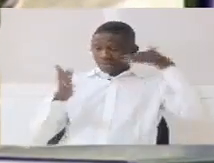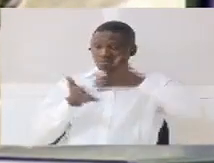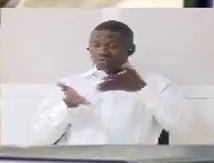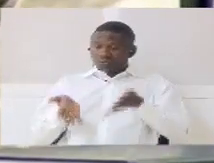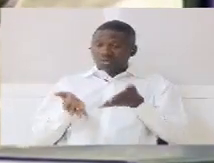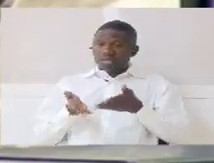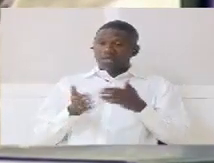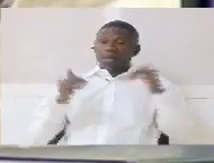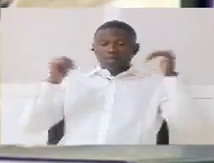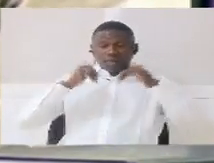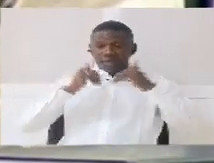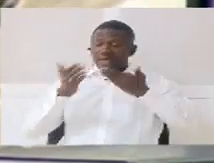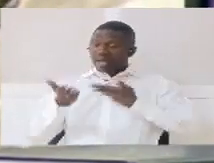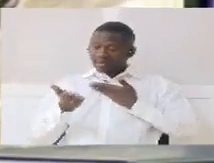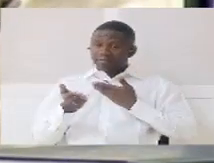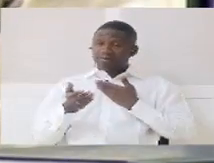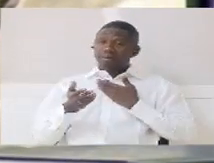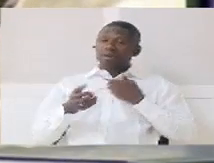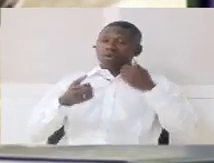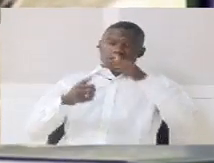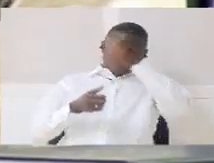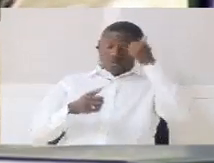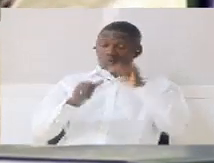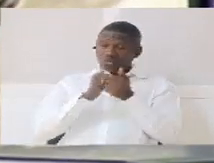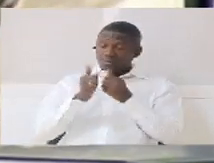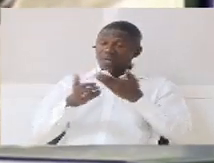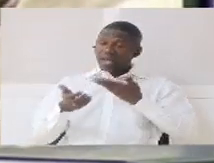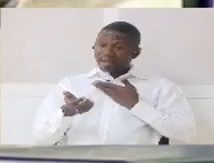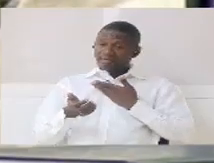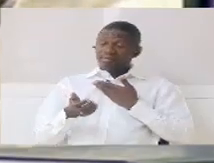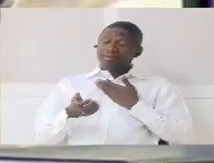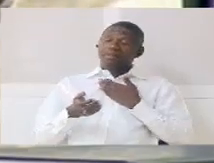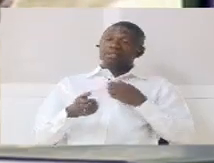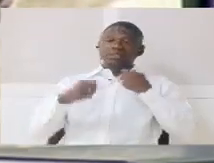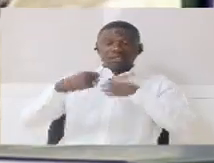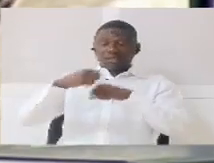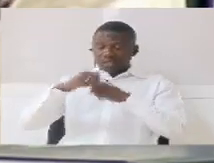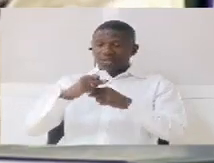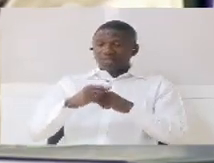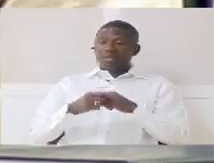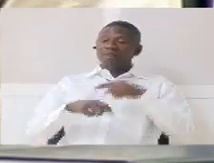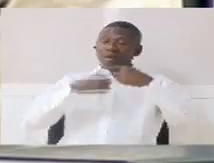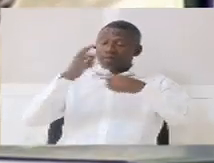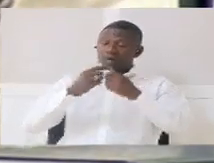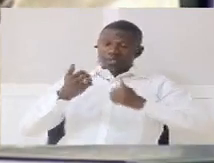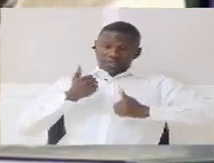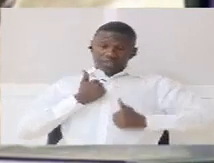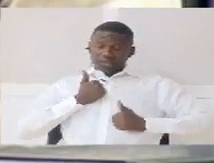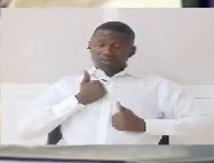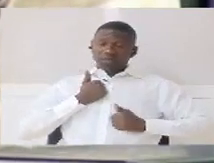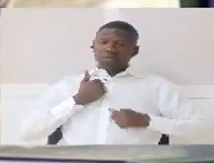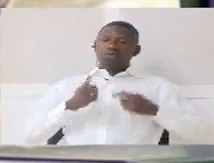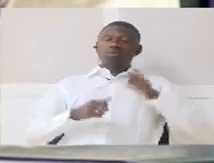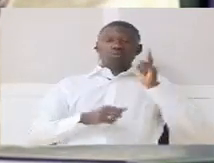workshop a meeting, Daoda, wherever there is a workshop, training the Daoda, trainings, not interior concern. If it concerns the interior, Ibe prison